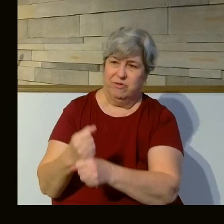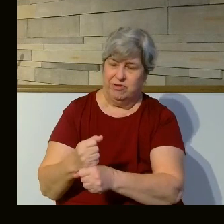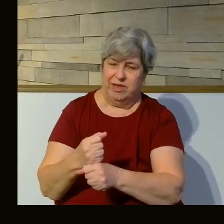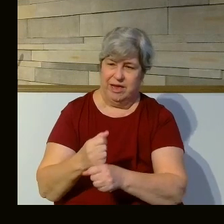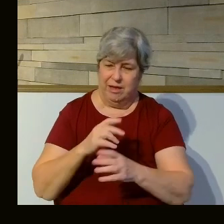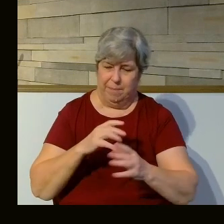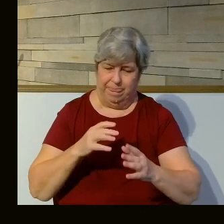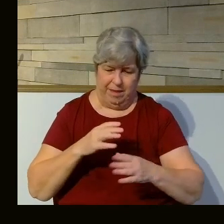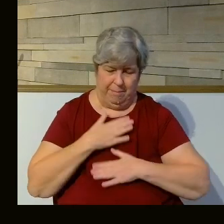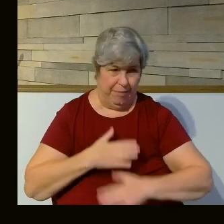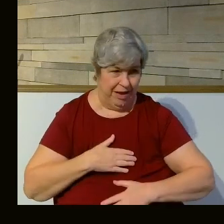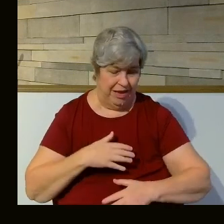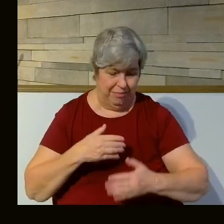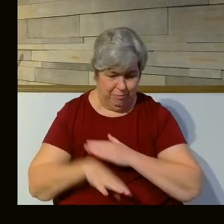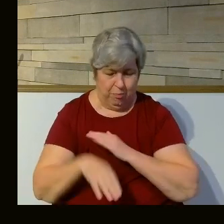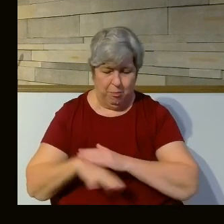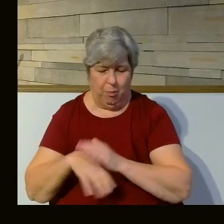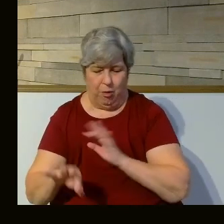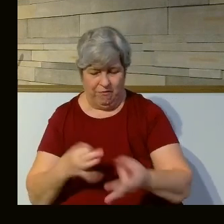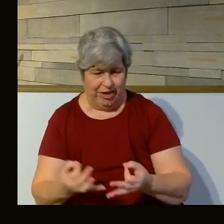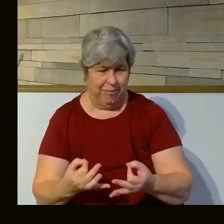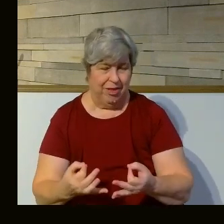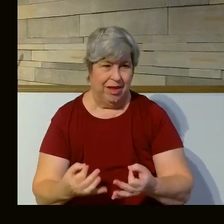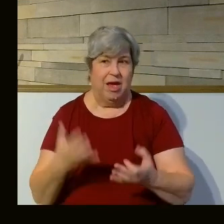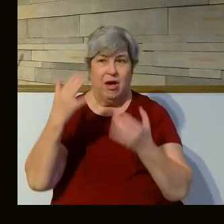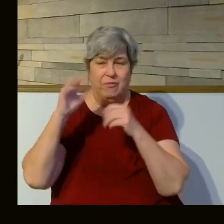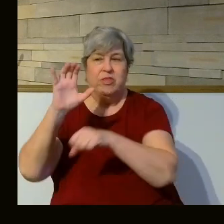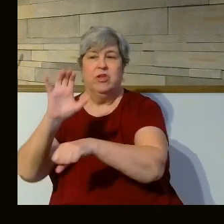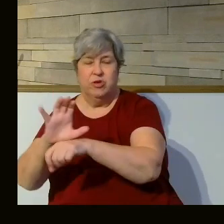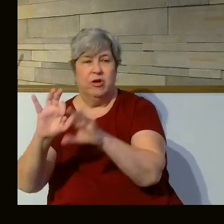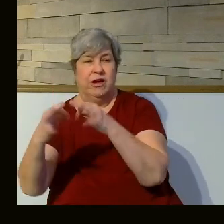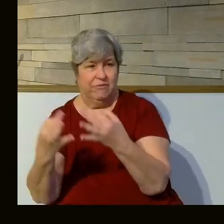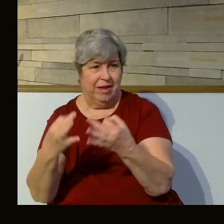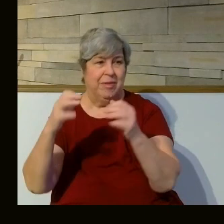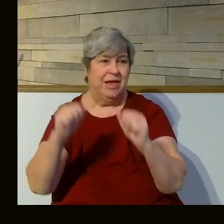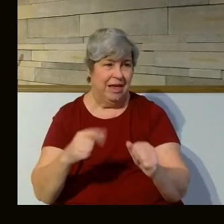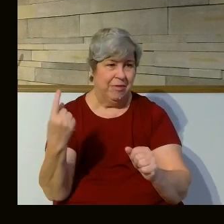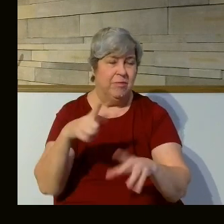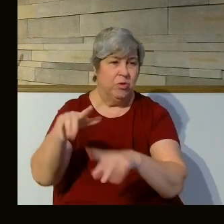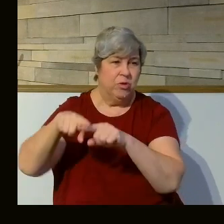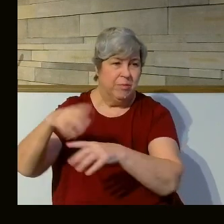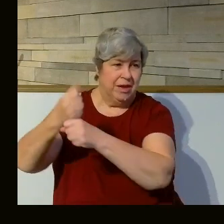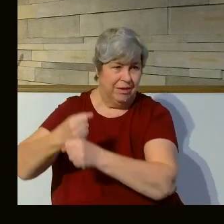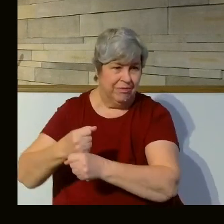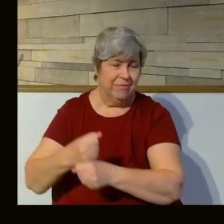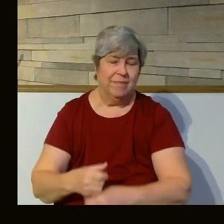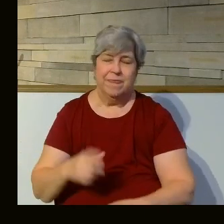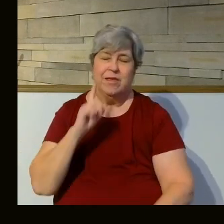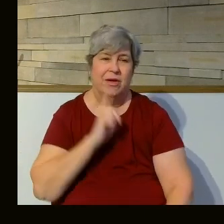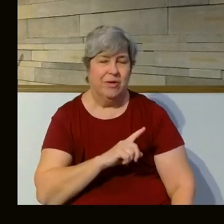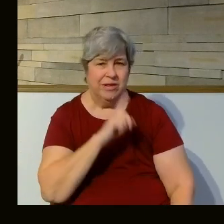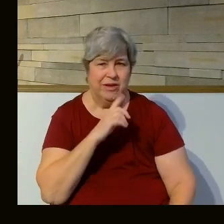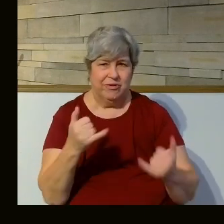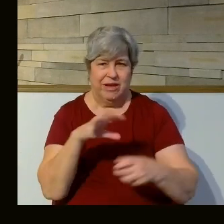biological family, it's the kingdom of God. And hopefully the church family can be that part of that kingdom that you rely upon. And so that's where singles come into